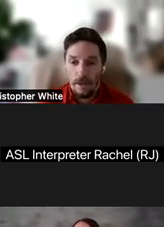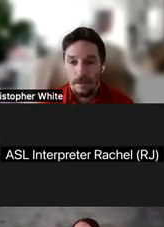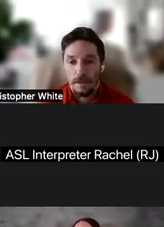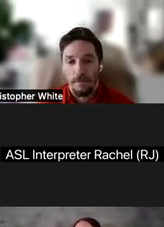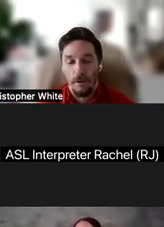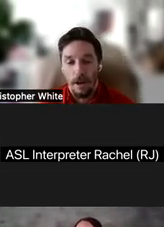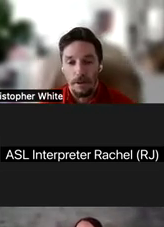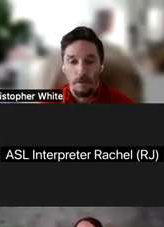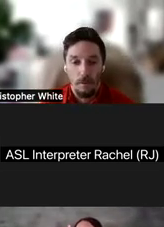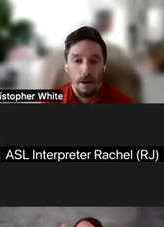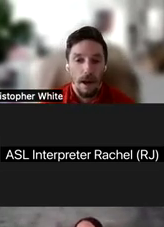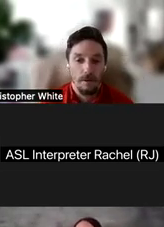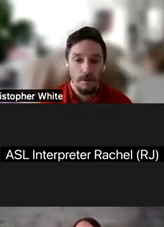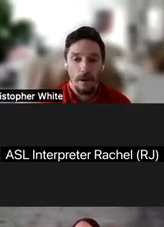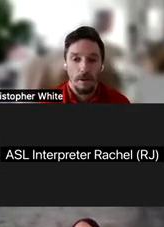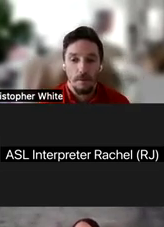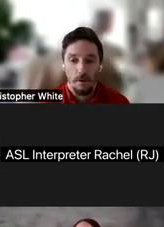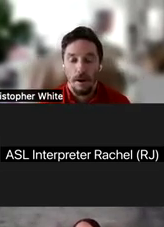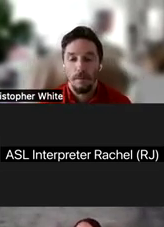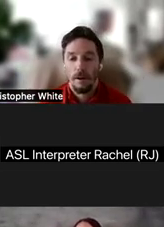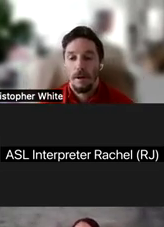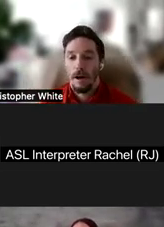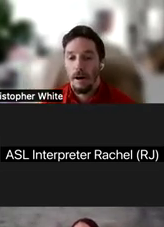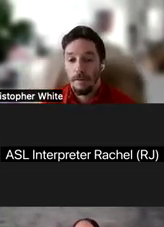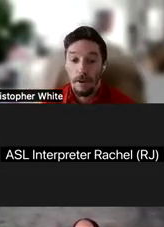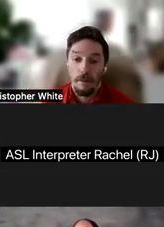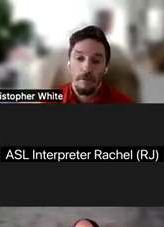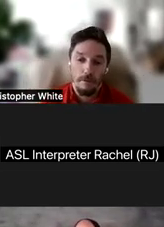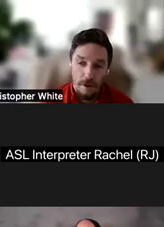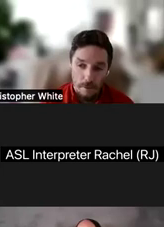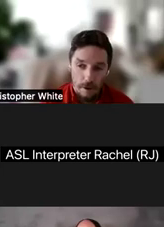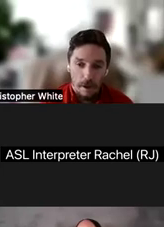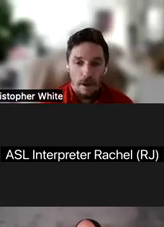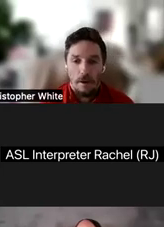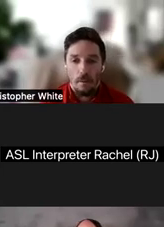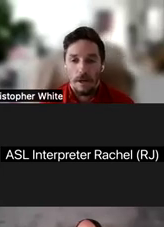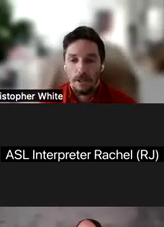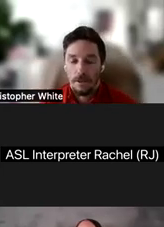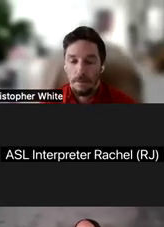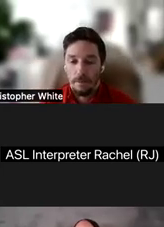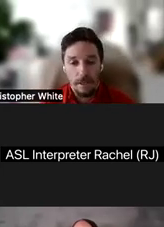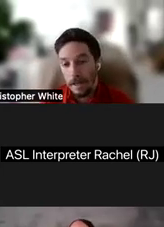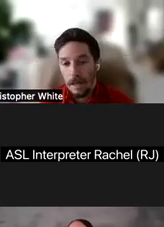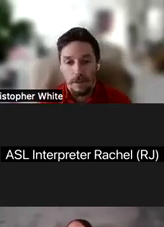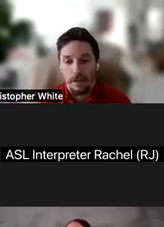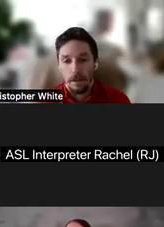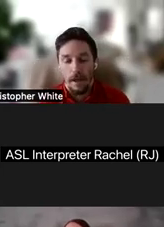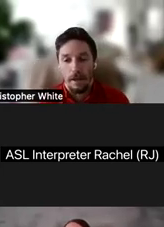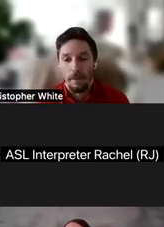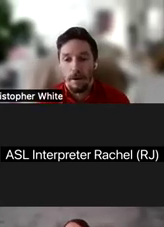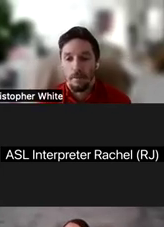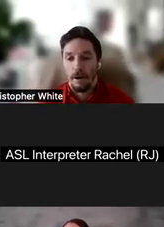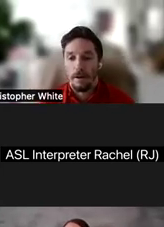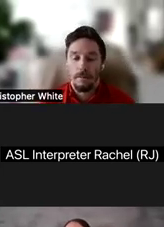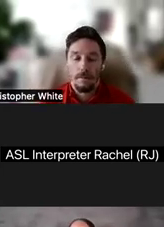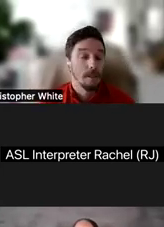couple of weeks, for the National Earthquake Hazards Reduction Program funded through FEMA, which basically aims to expand